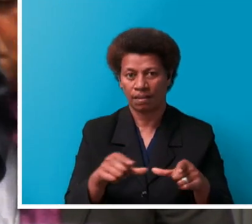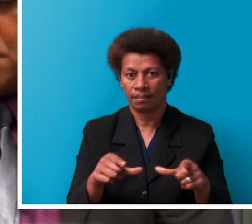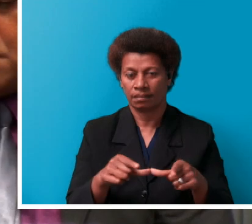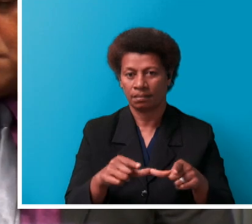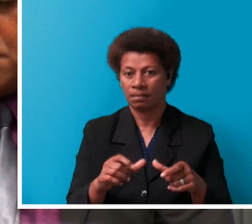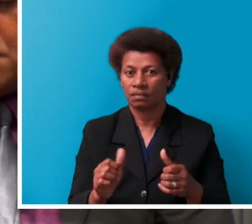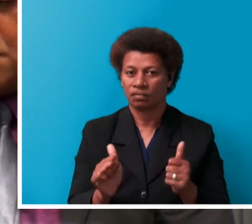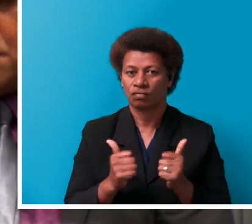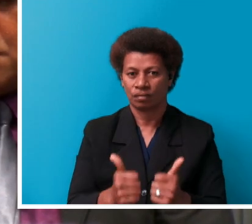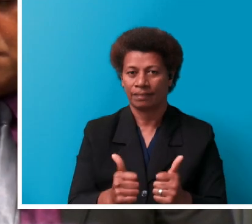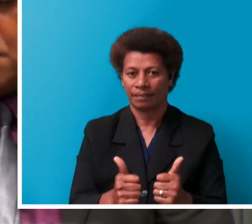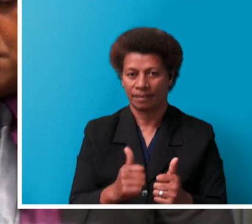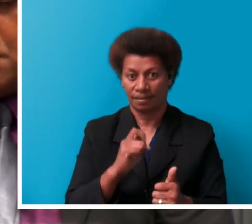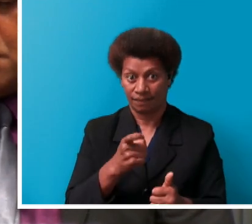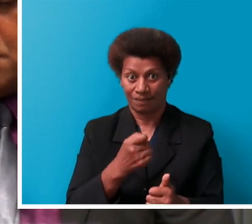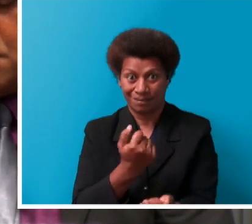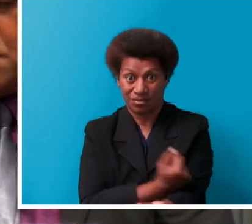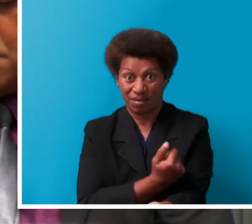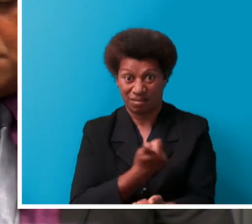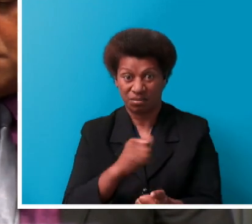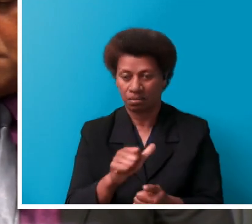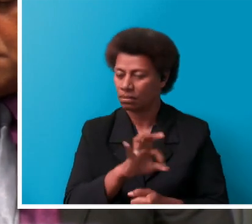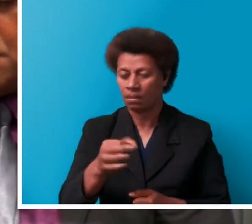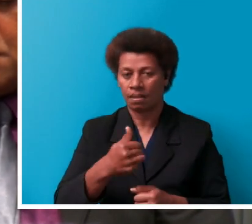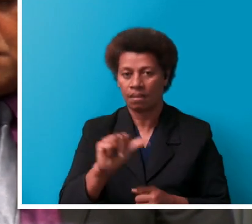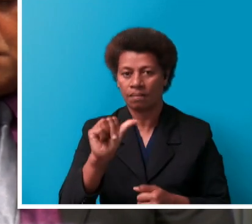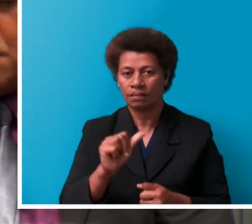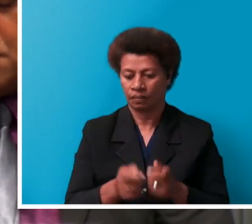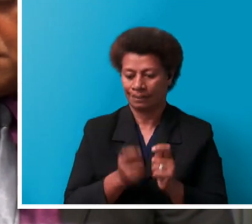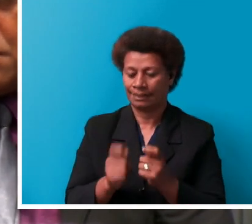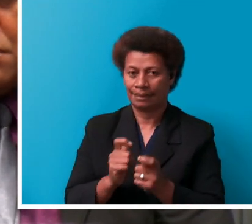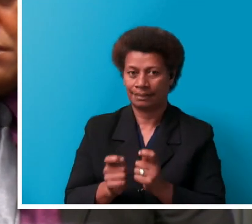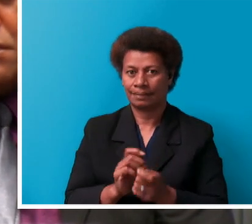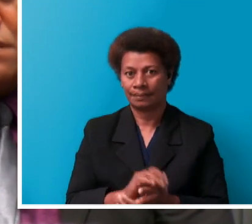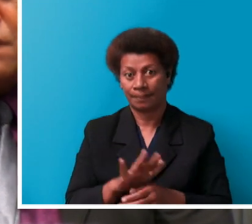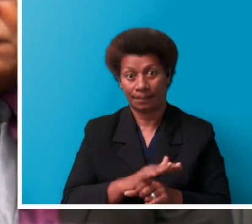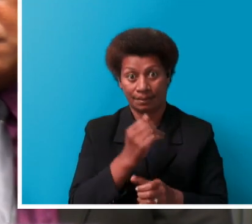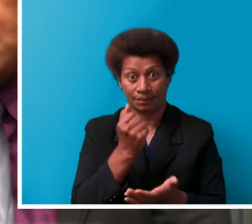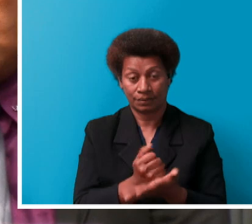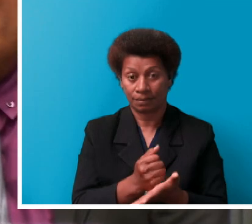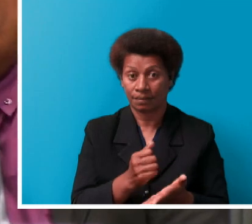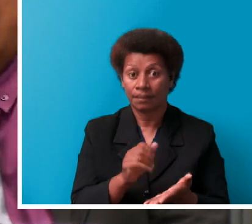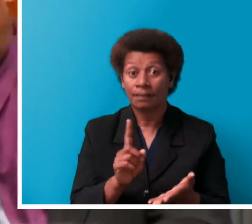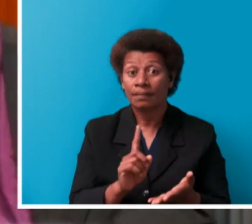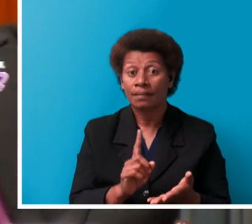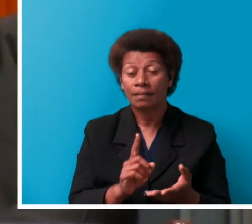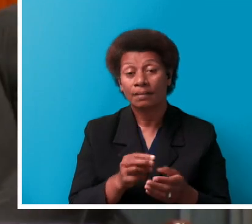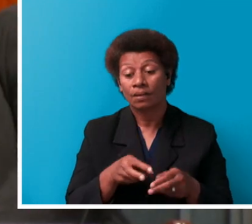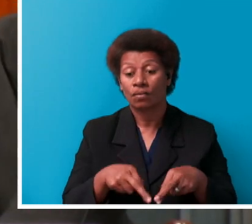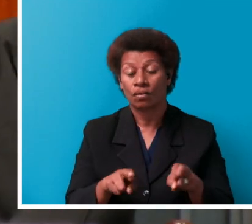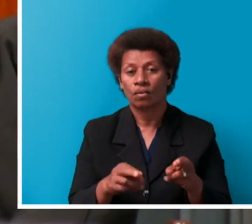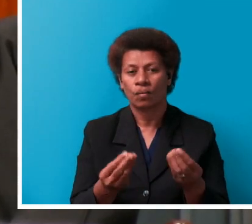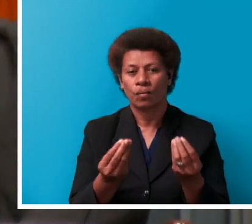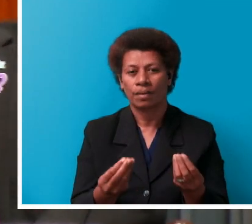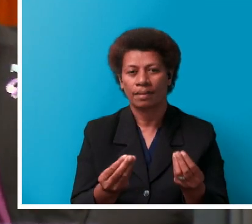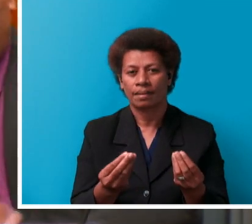on our roads. Mr. Speaker, sir, our offshore vehicle inspection now ensure that only roadworthy vehicles enter